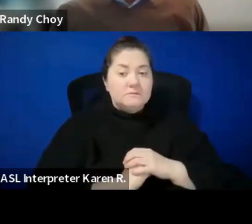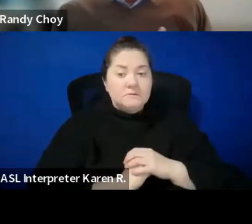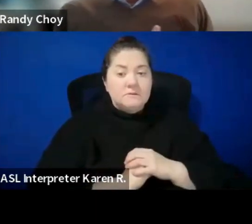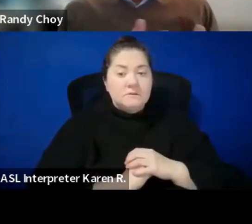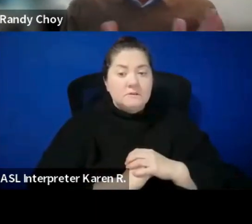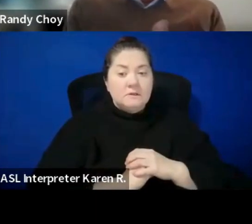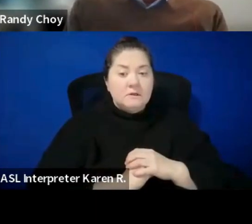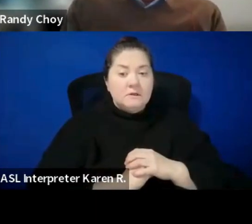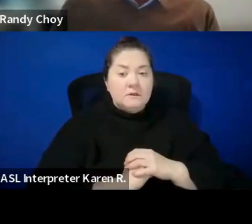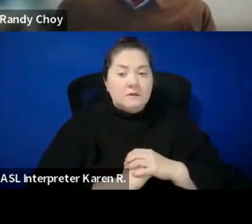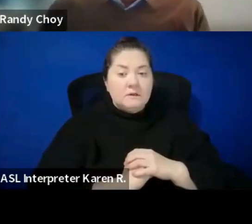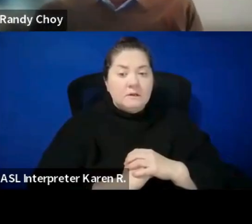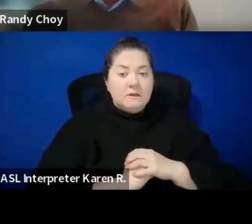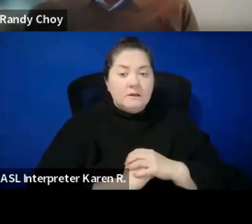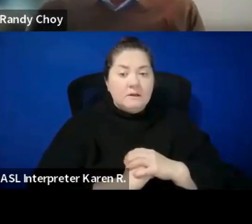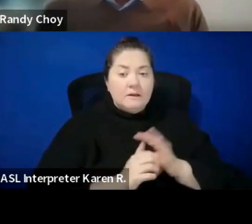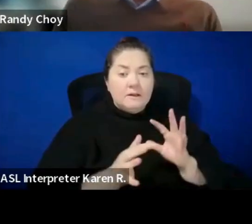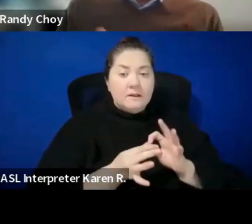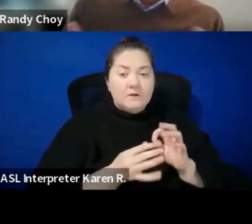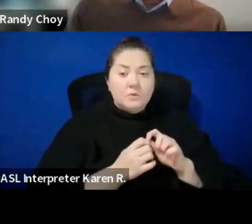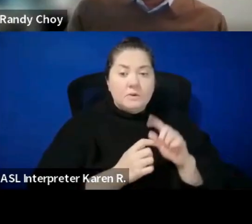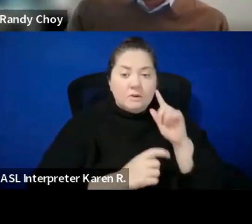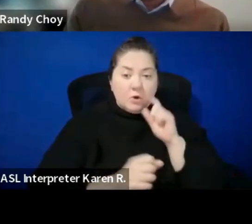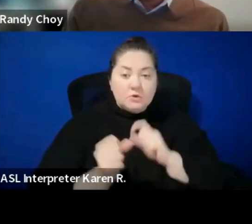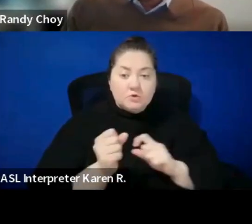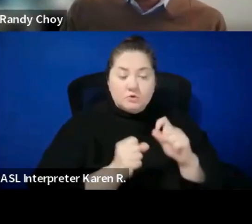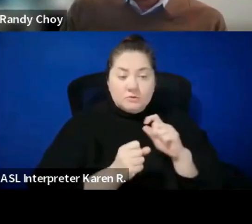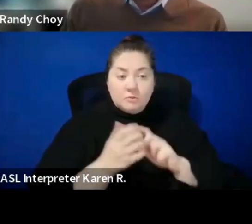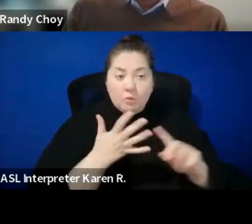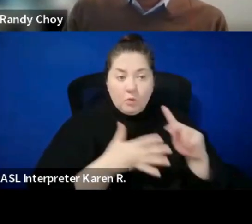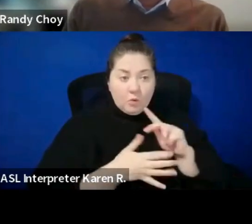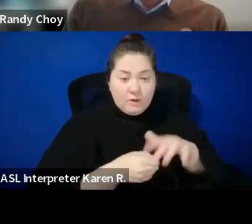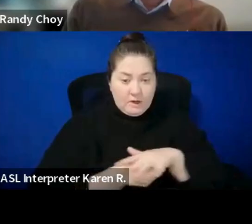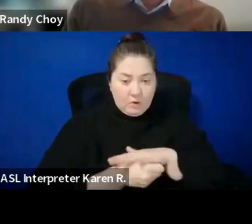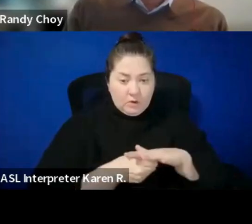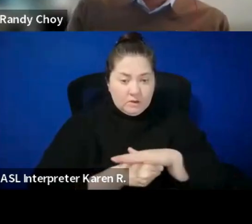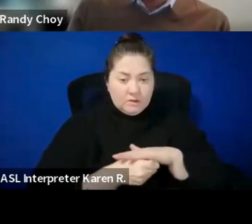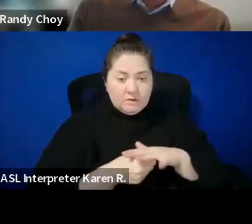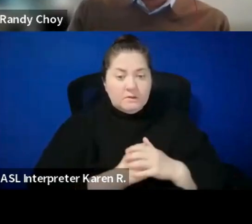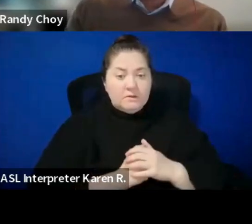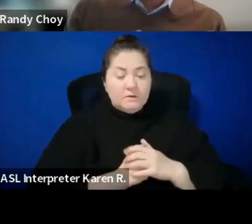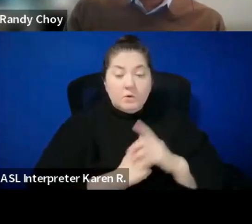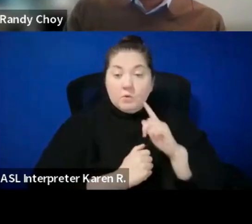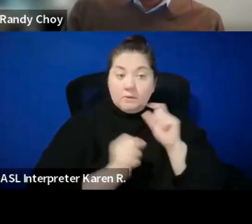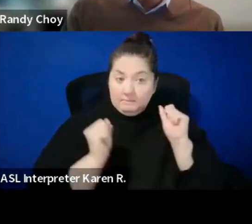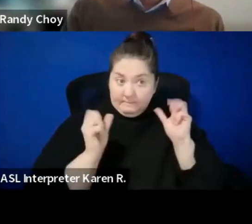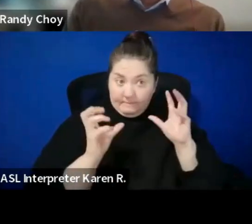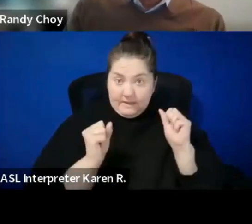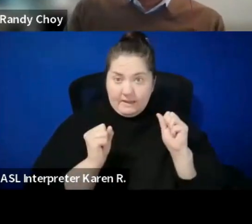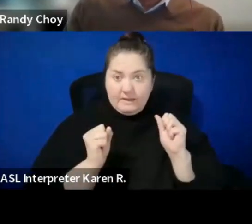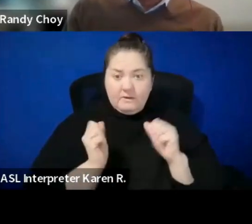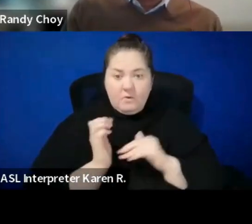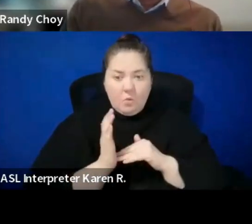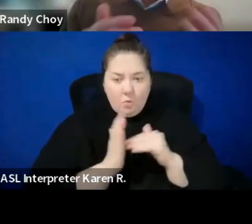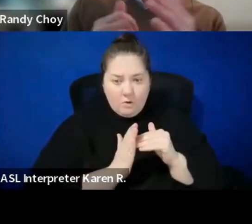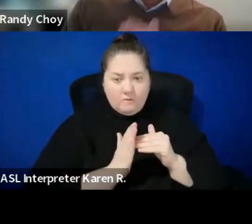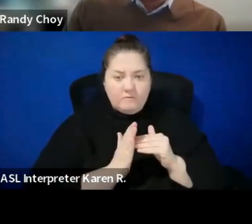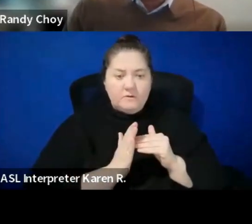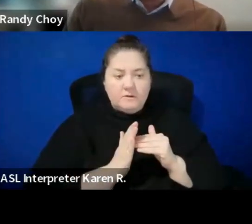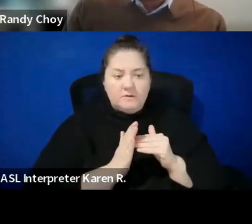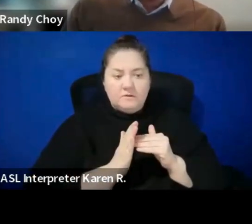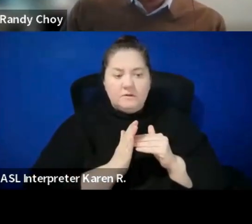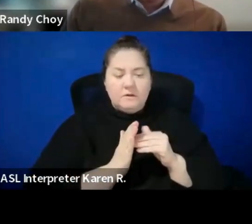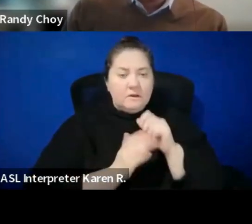connection to our strategic priority areas. And so you'd be really amazed how often when we're approached